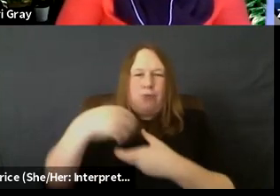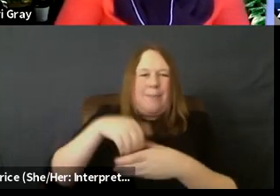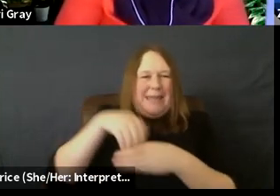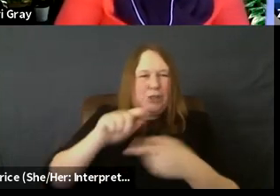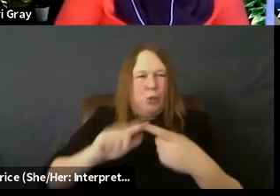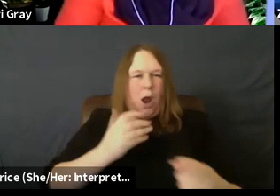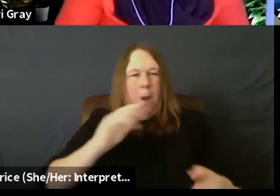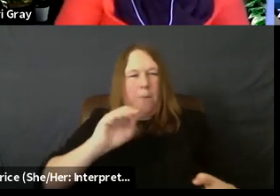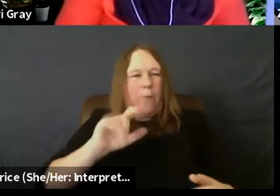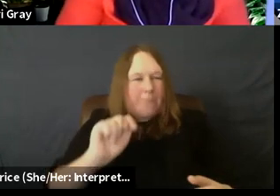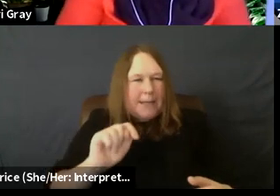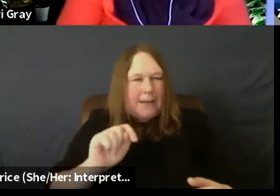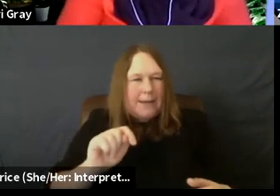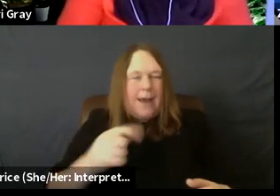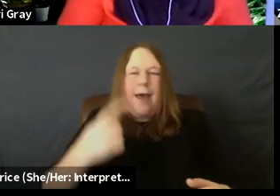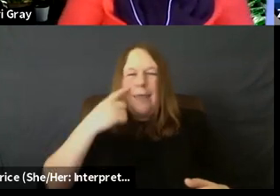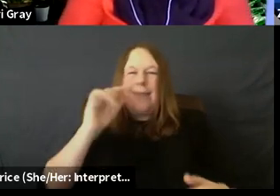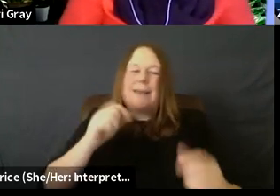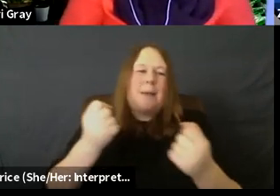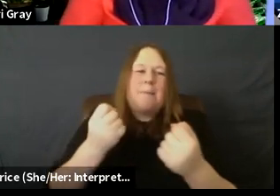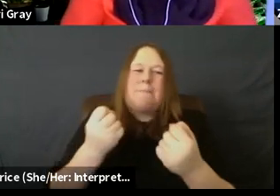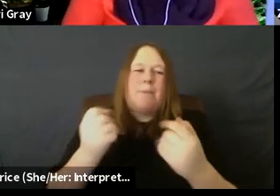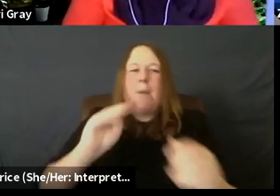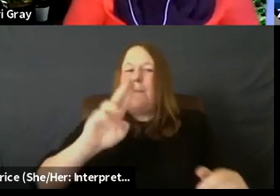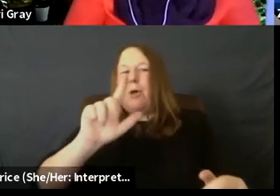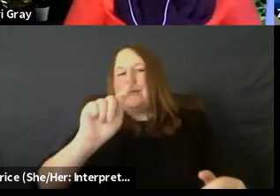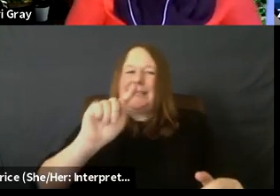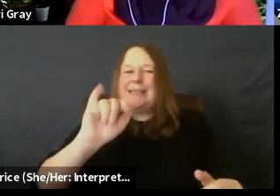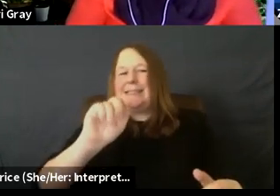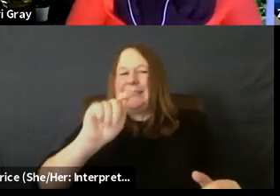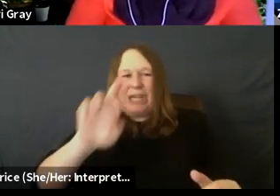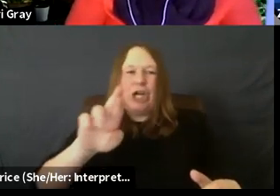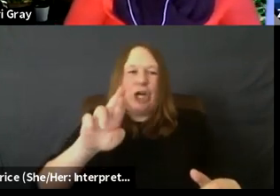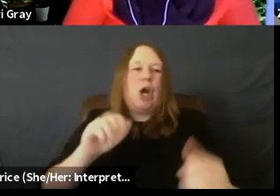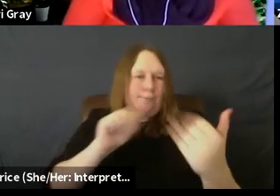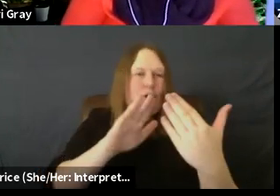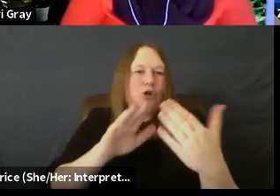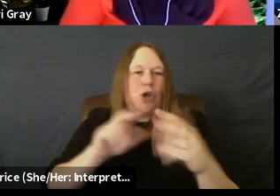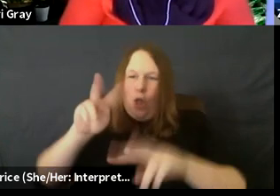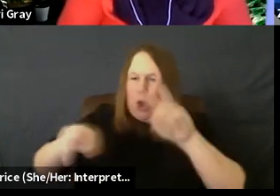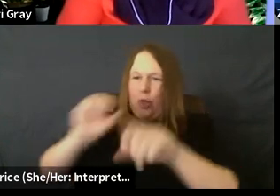So I think it's a multi-tiered approach. When we look at the work of other organizations, other civil